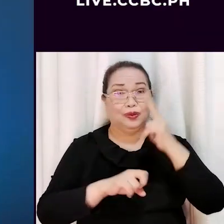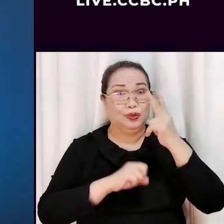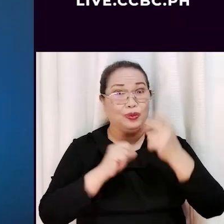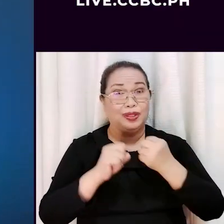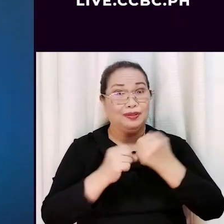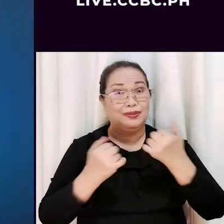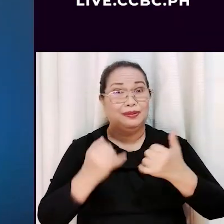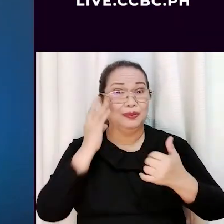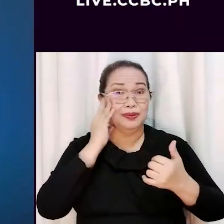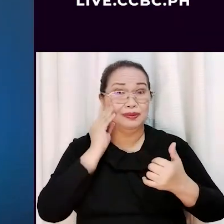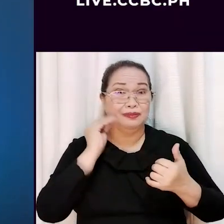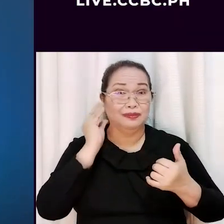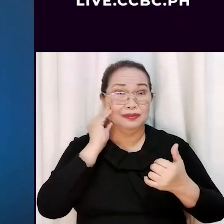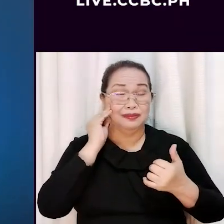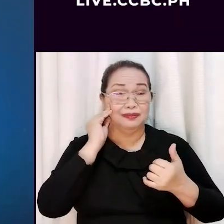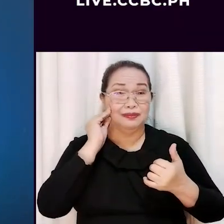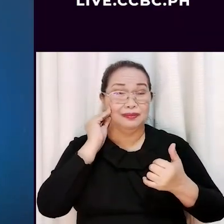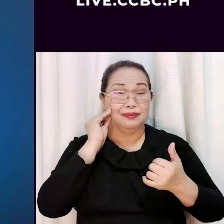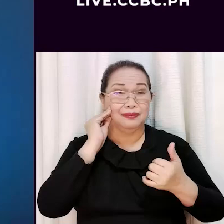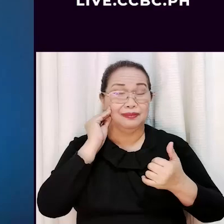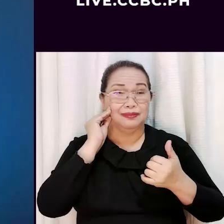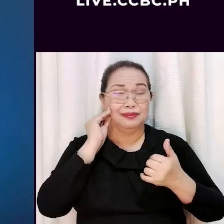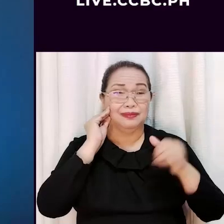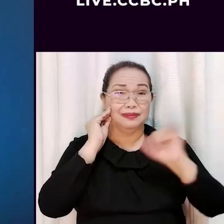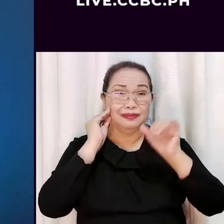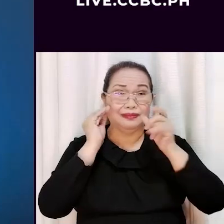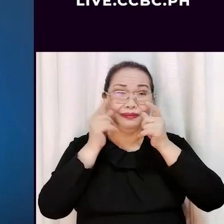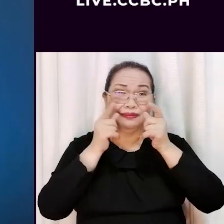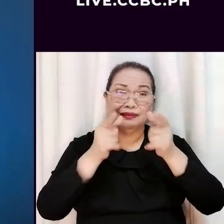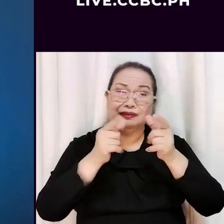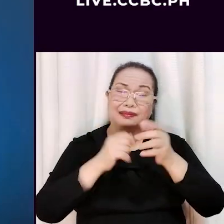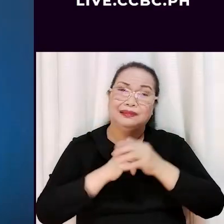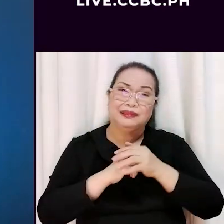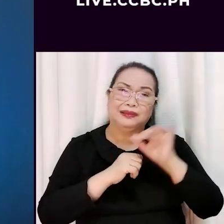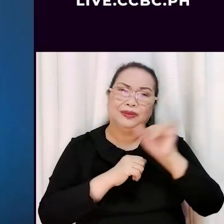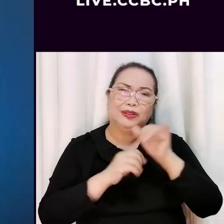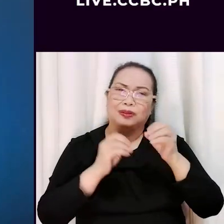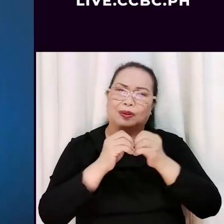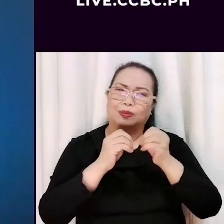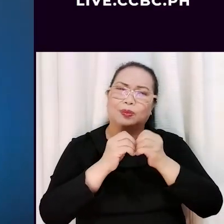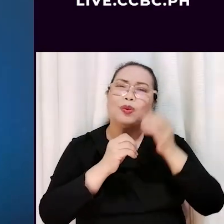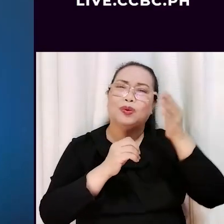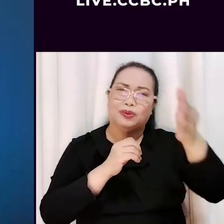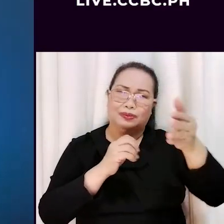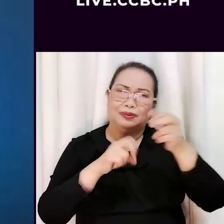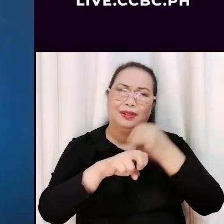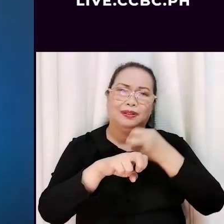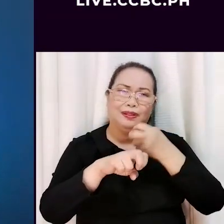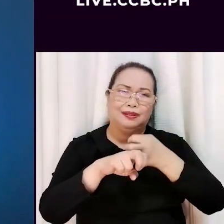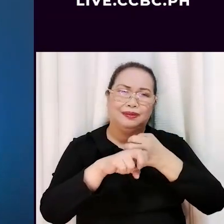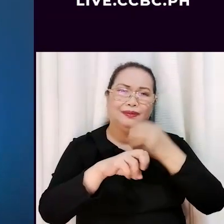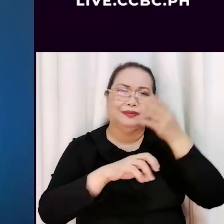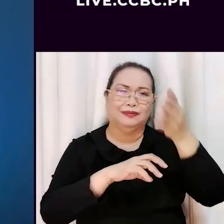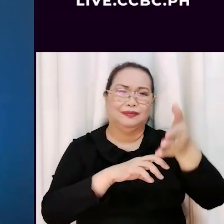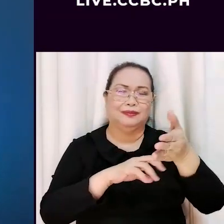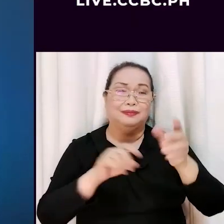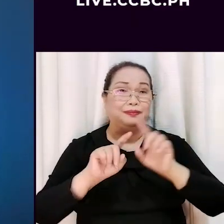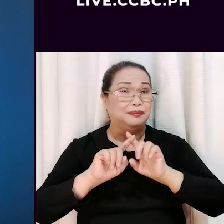no? And it's looking like it's going to be tougher ahead. And yet,